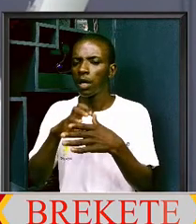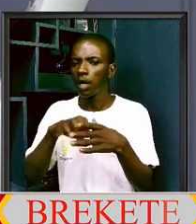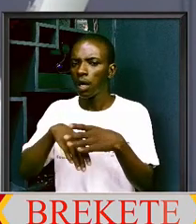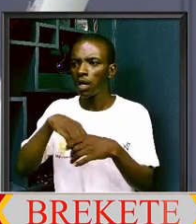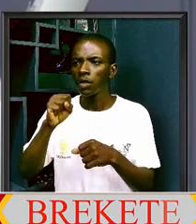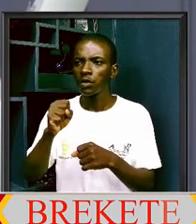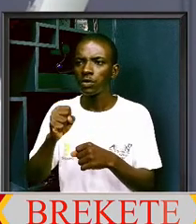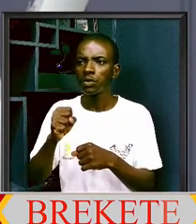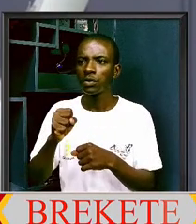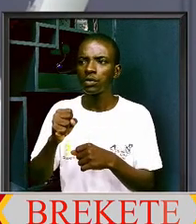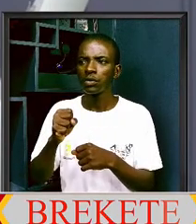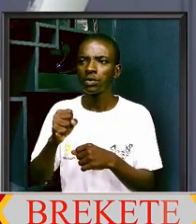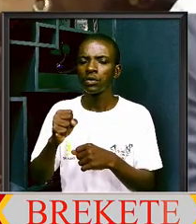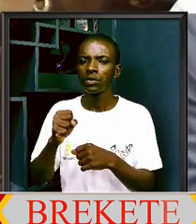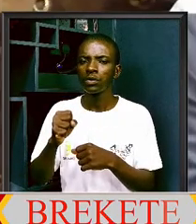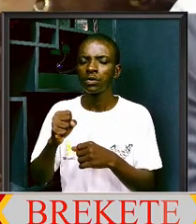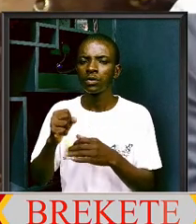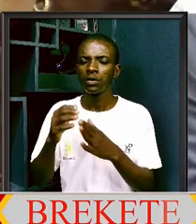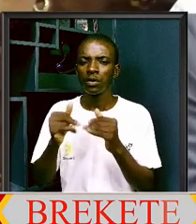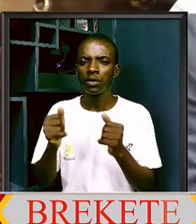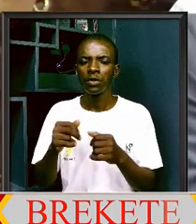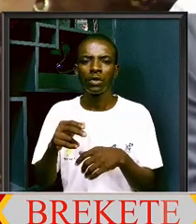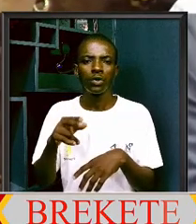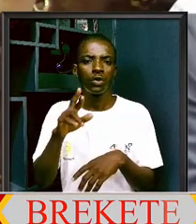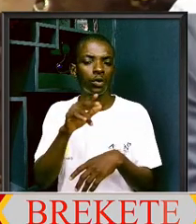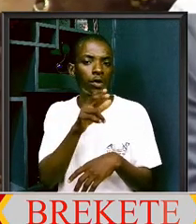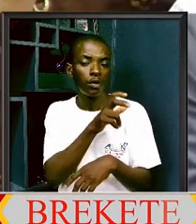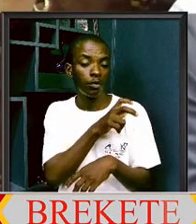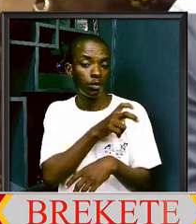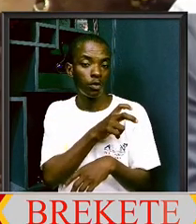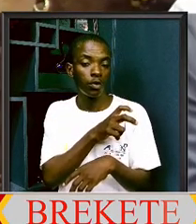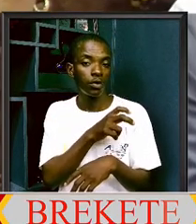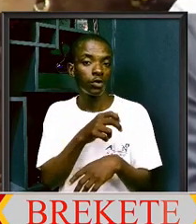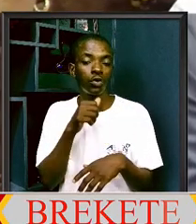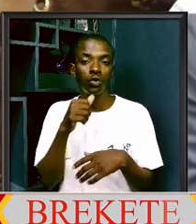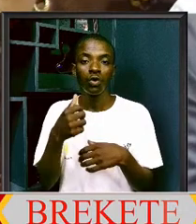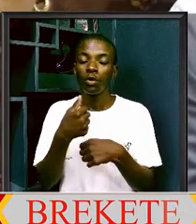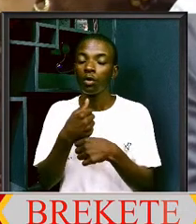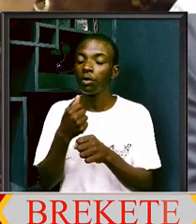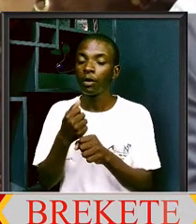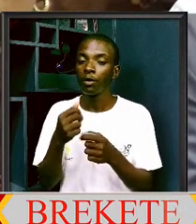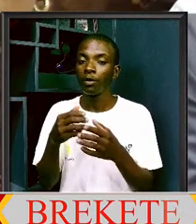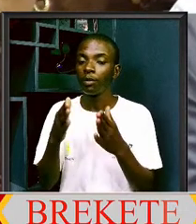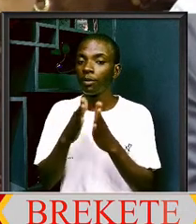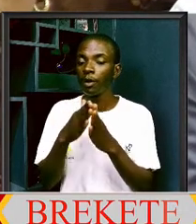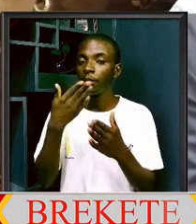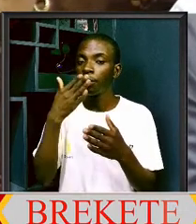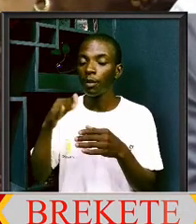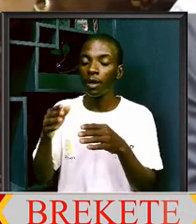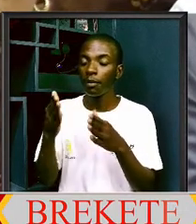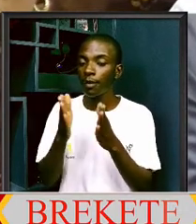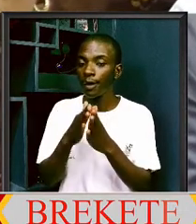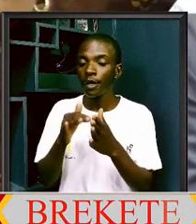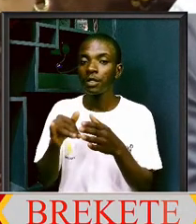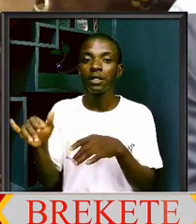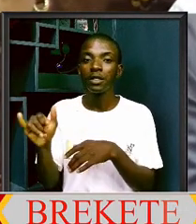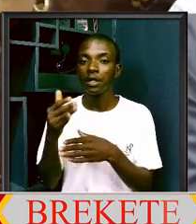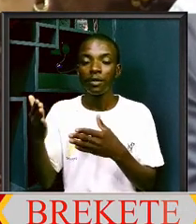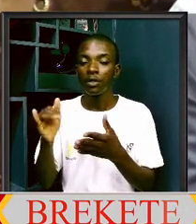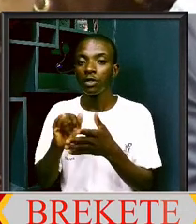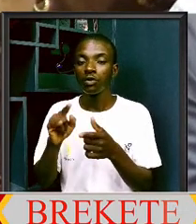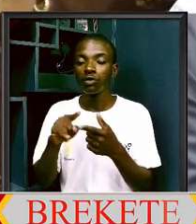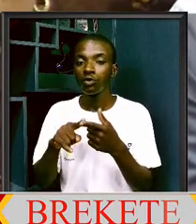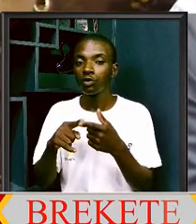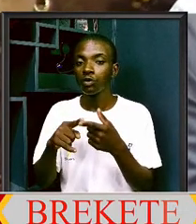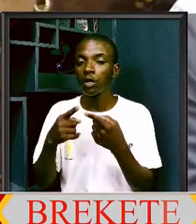them be police yes sir make me pray bad prayer for your head say the same thing happened to them go